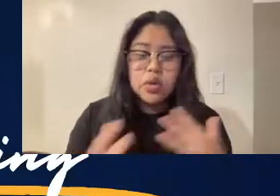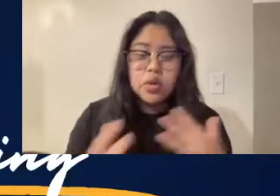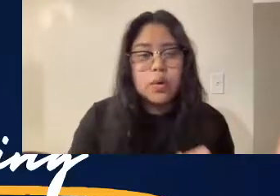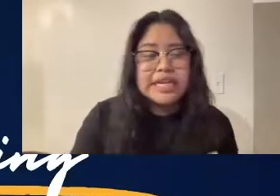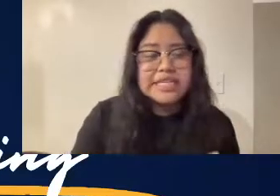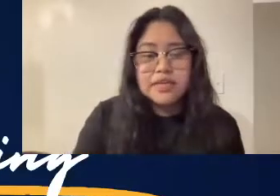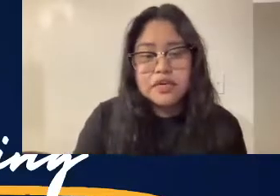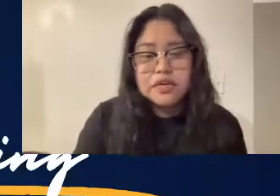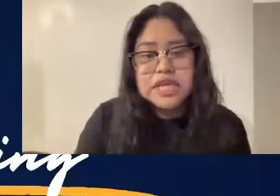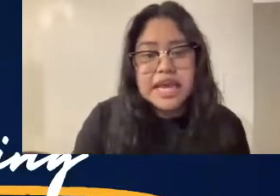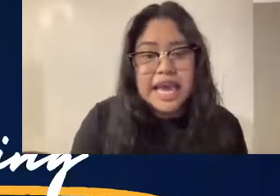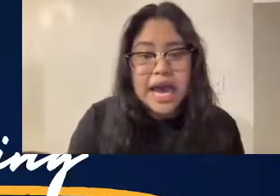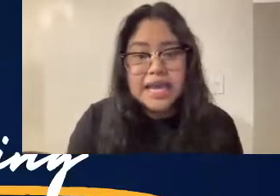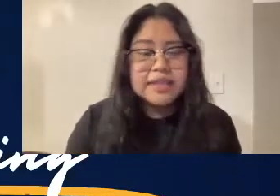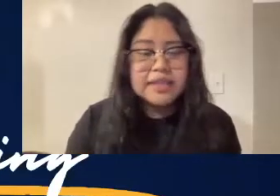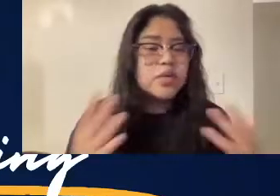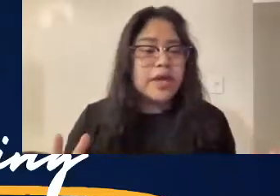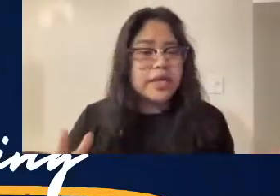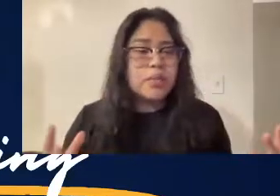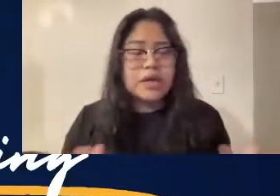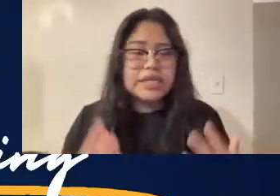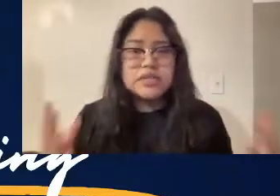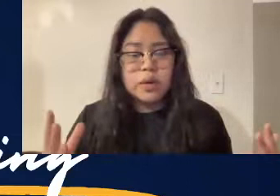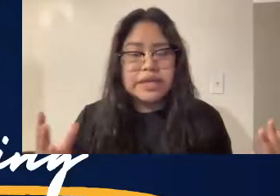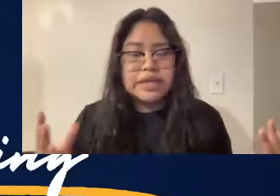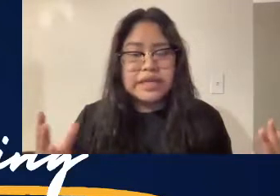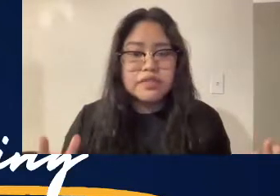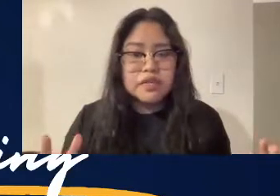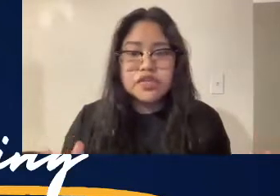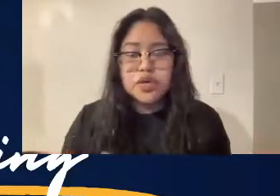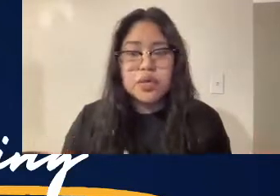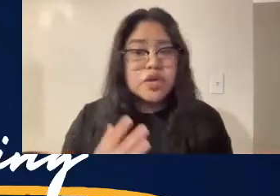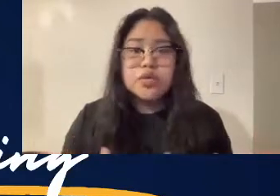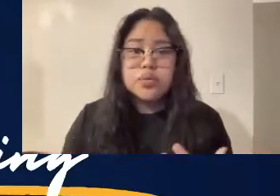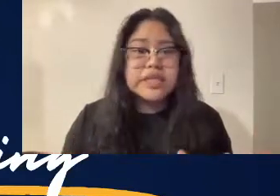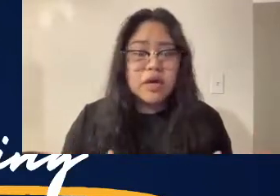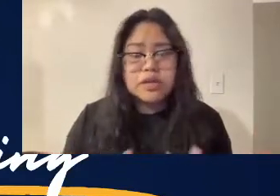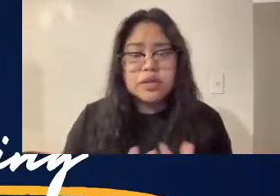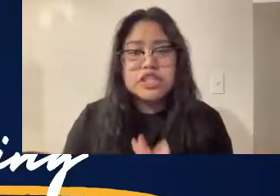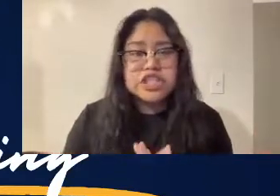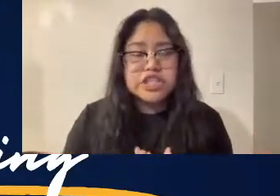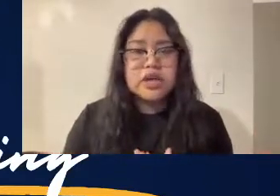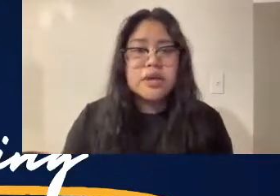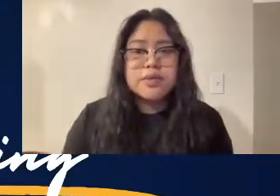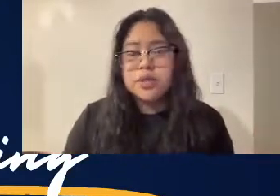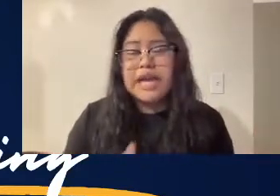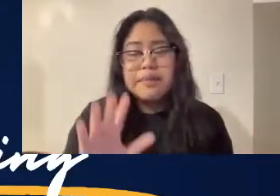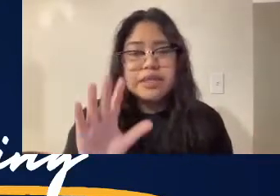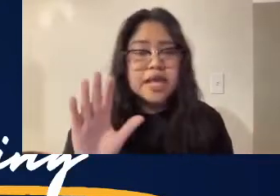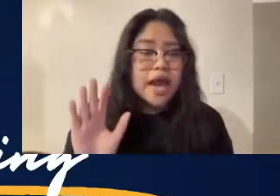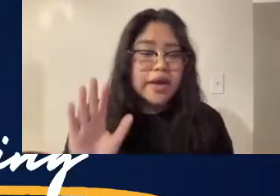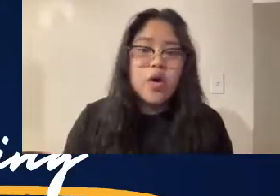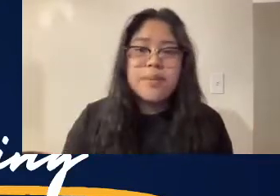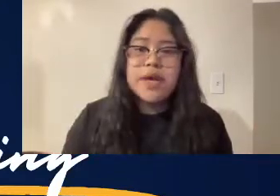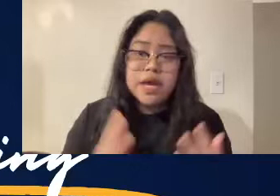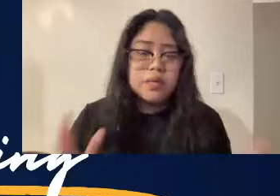the local organizing efforts and then the statewide parties organizing efforts. So you really are the bridge here between what